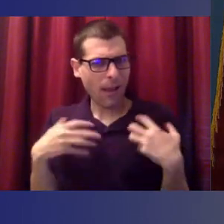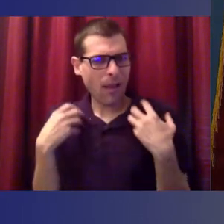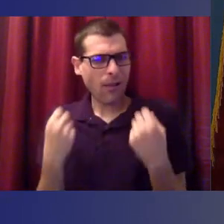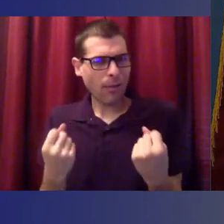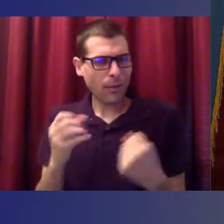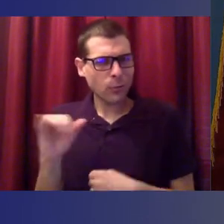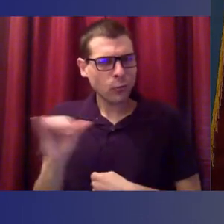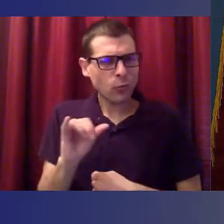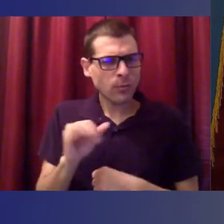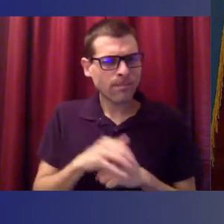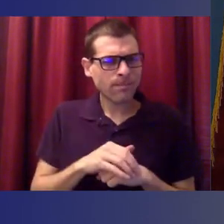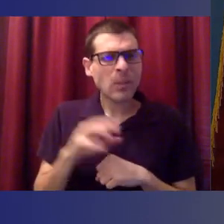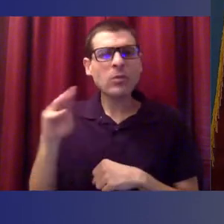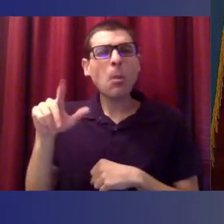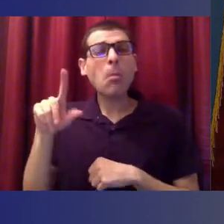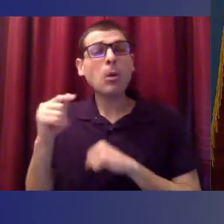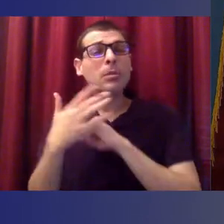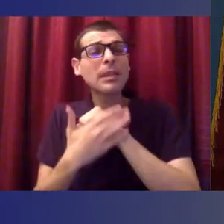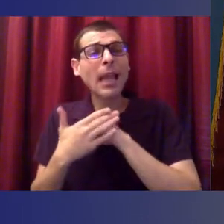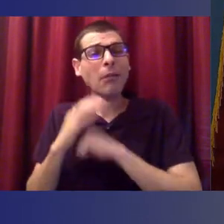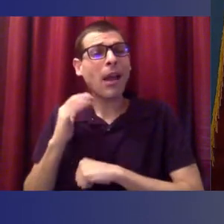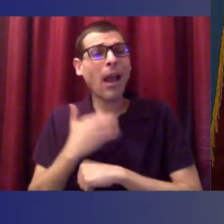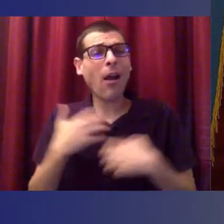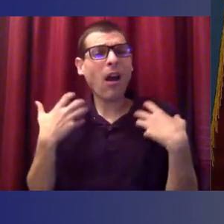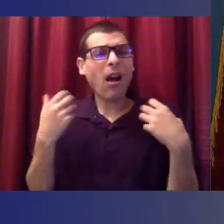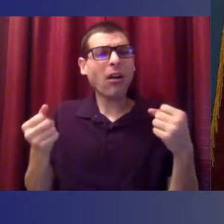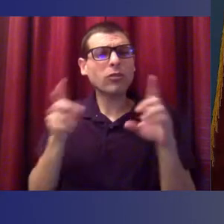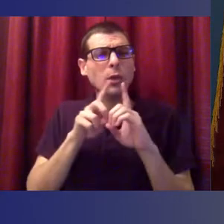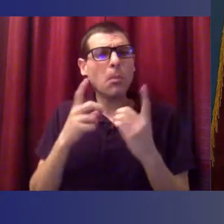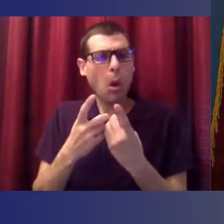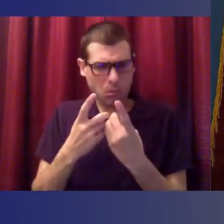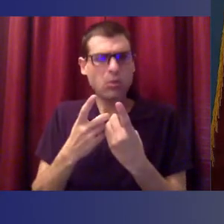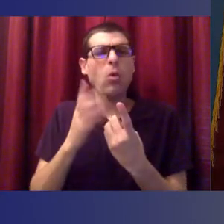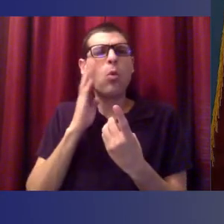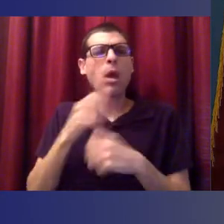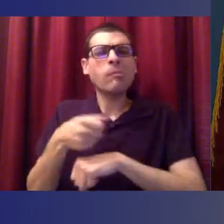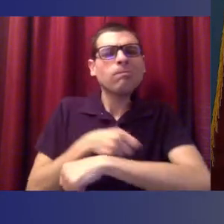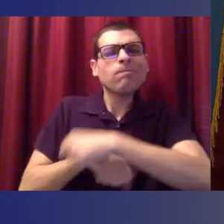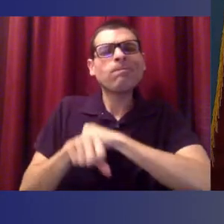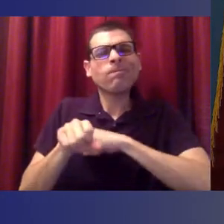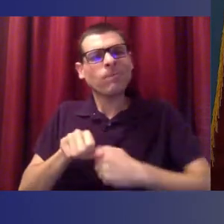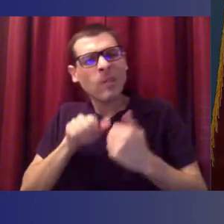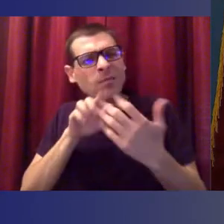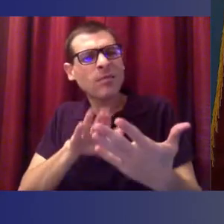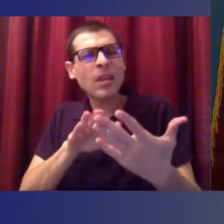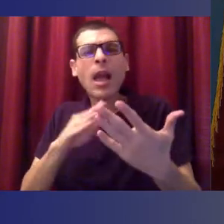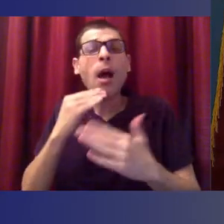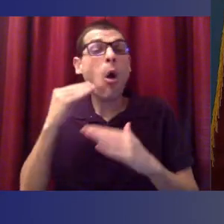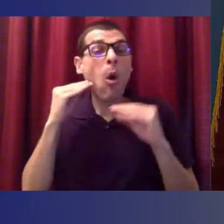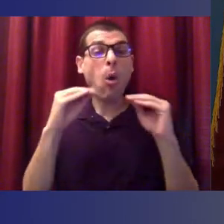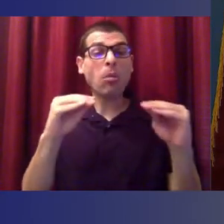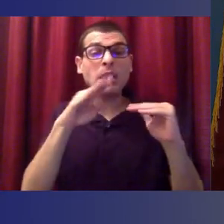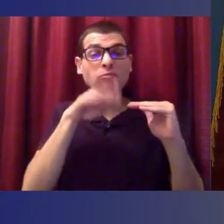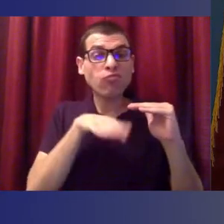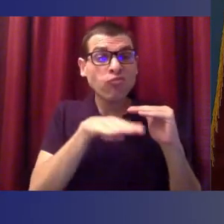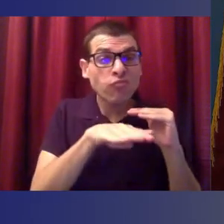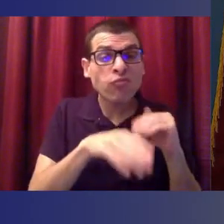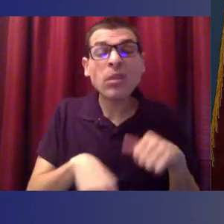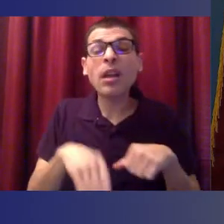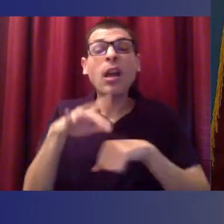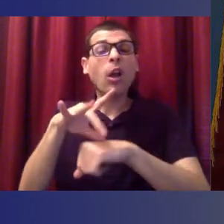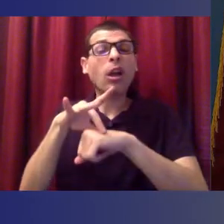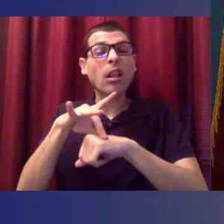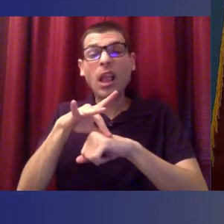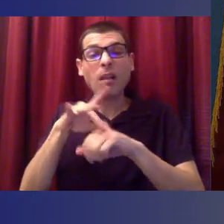pillar in the work of confronting the community's biggest challenges, like housing instability, climate change,